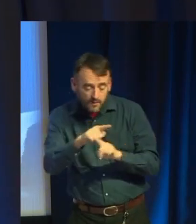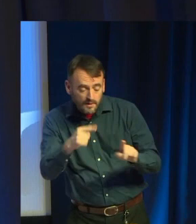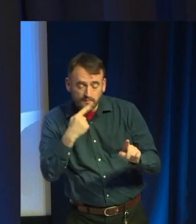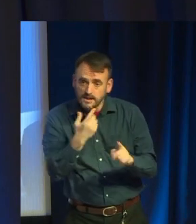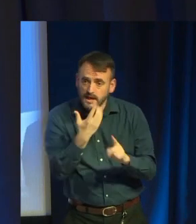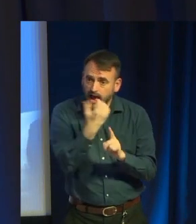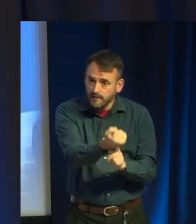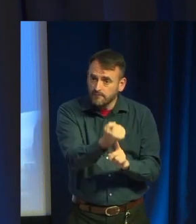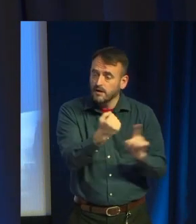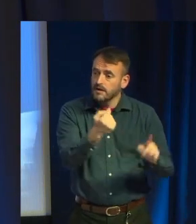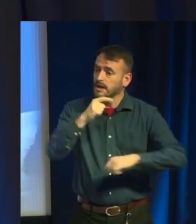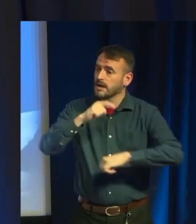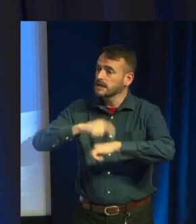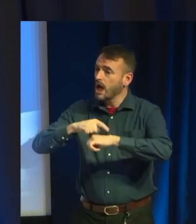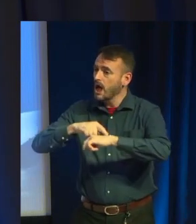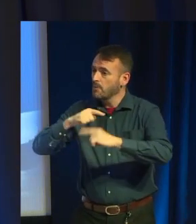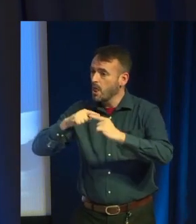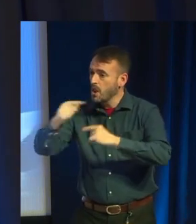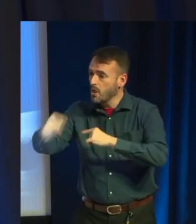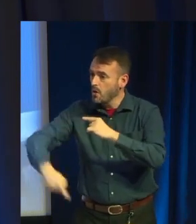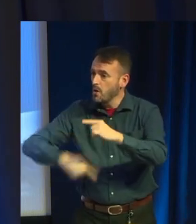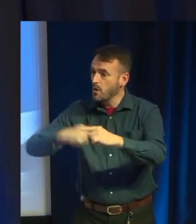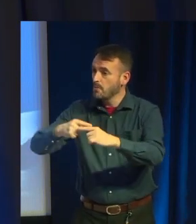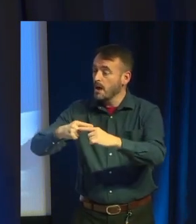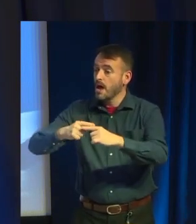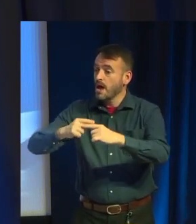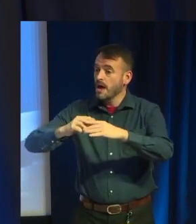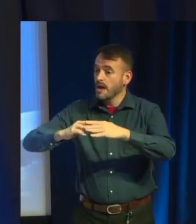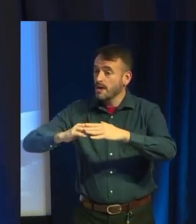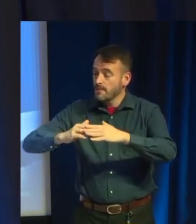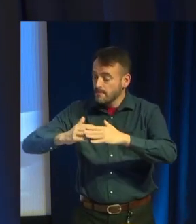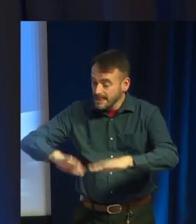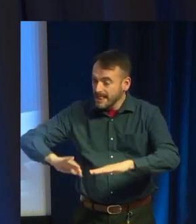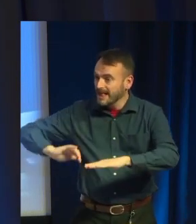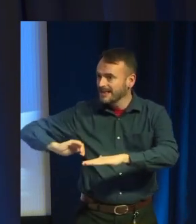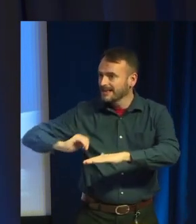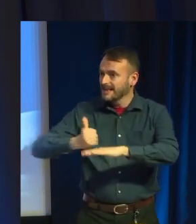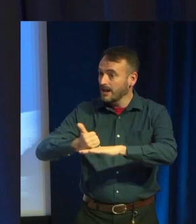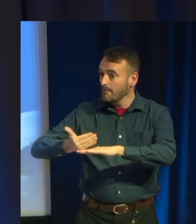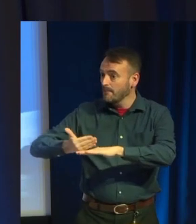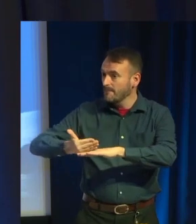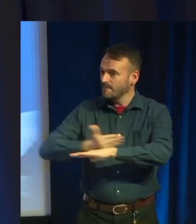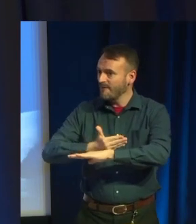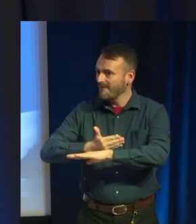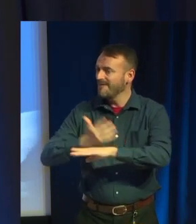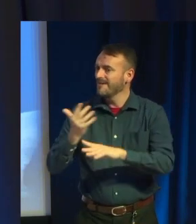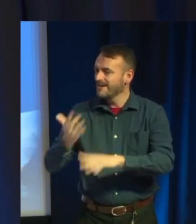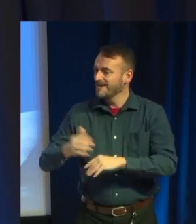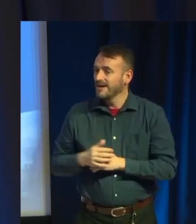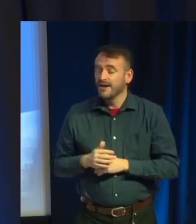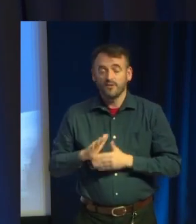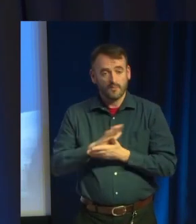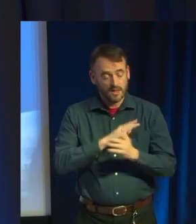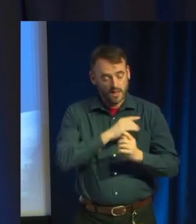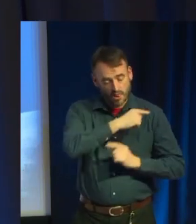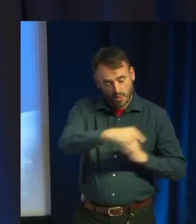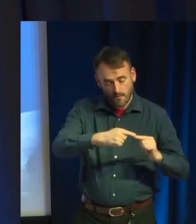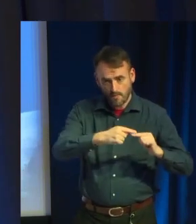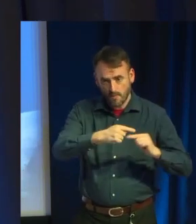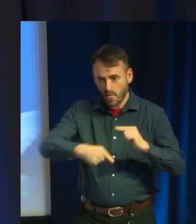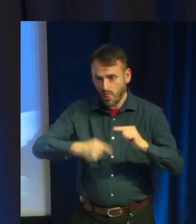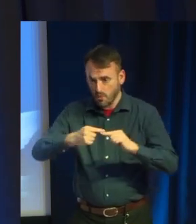is already in place, which means that we have looping series of